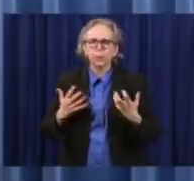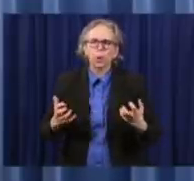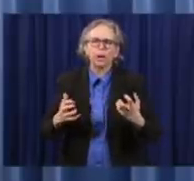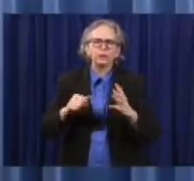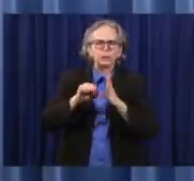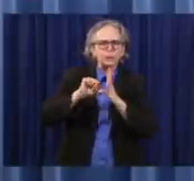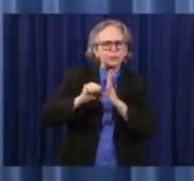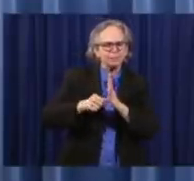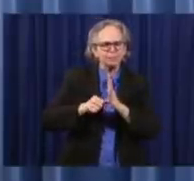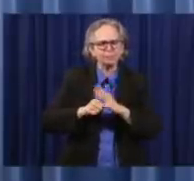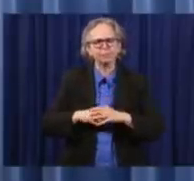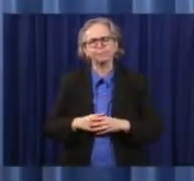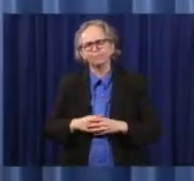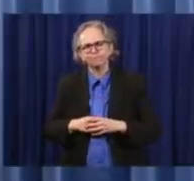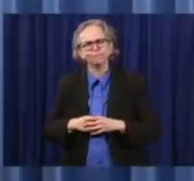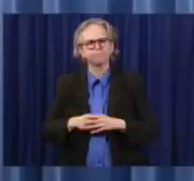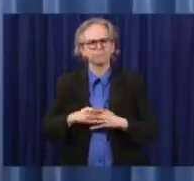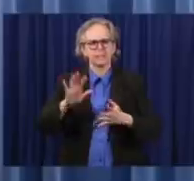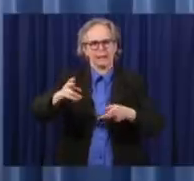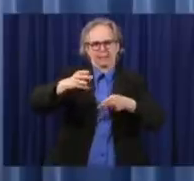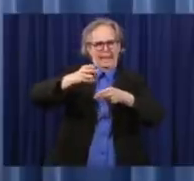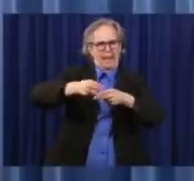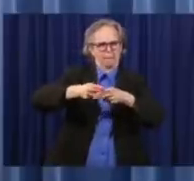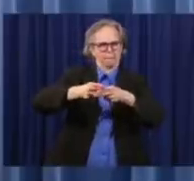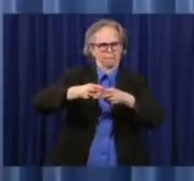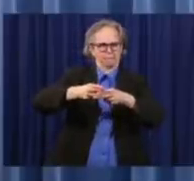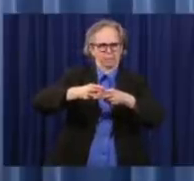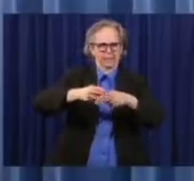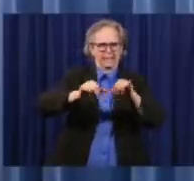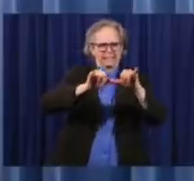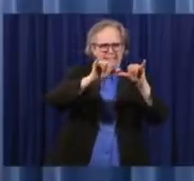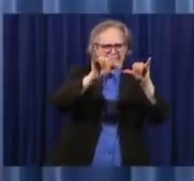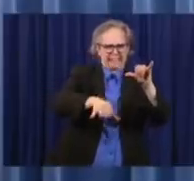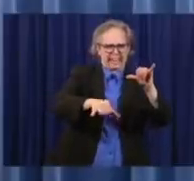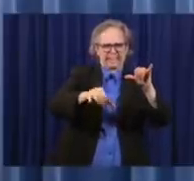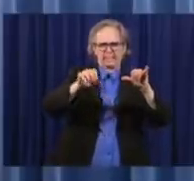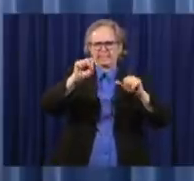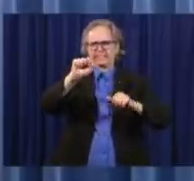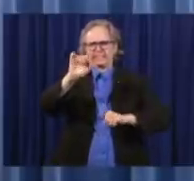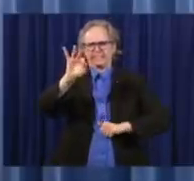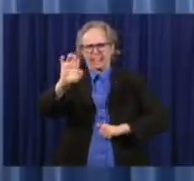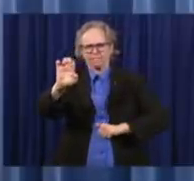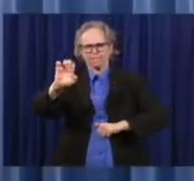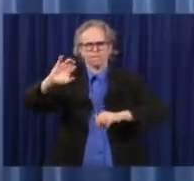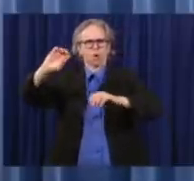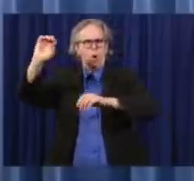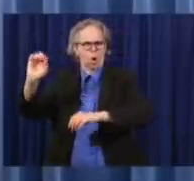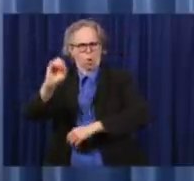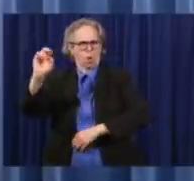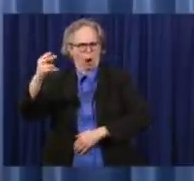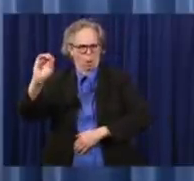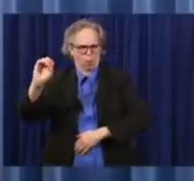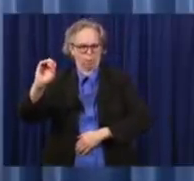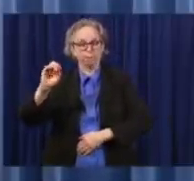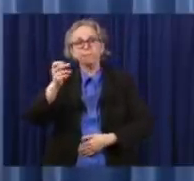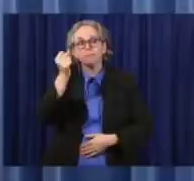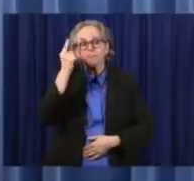the name, because the name is important. Stay Safe, Ohio, not a stay-at-home